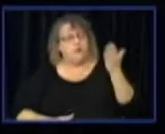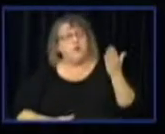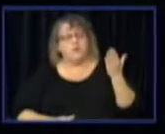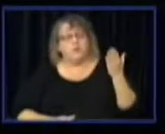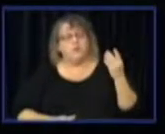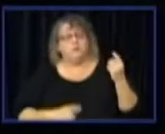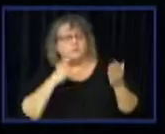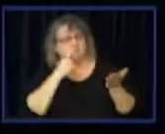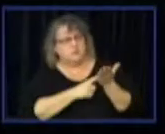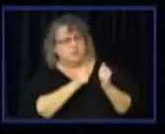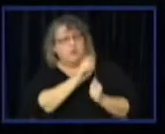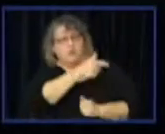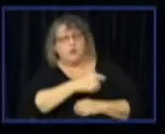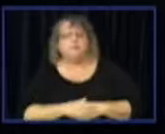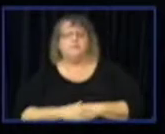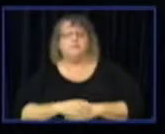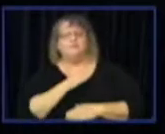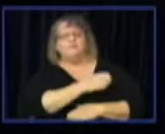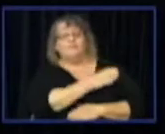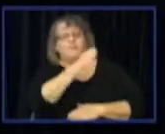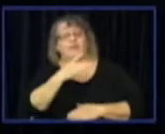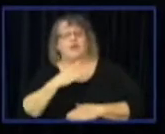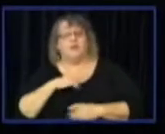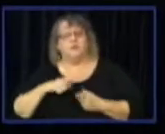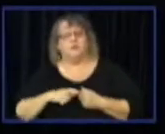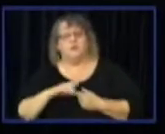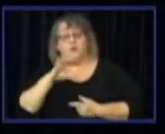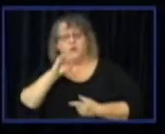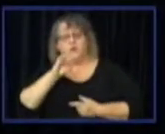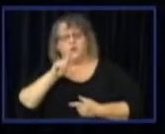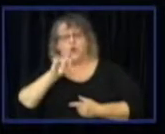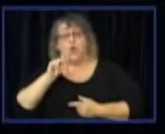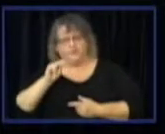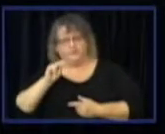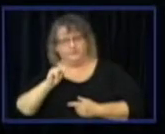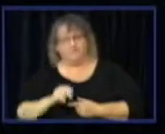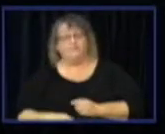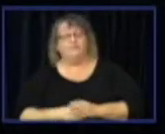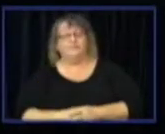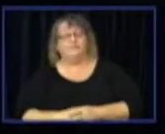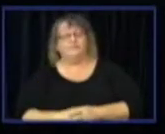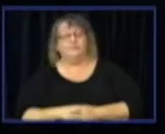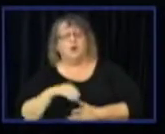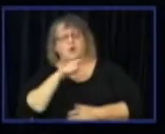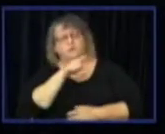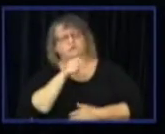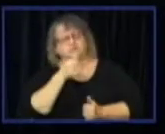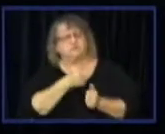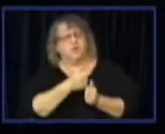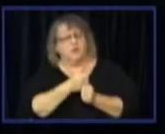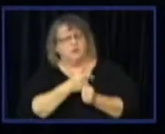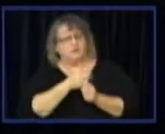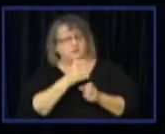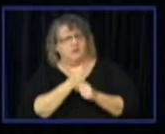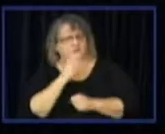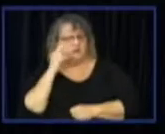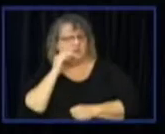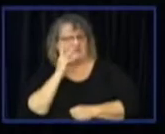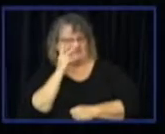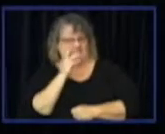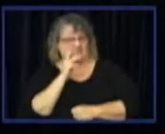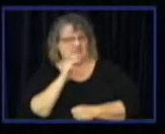and we'll come back to you in just a moment. But I'd like to talk to Colin for a moment here. Colin, you've sustained